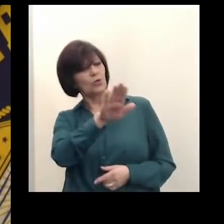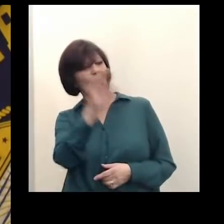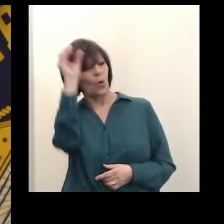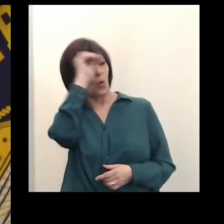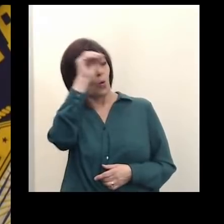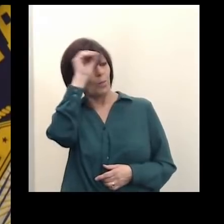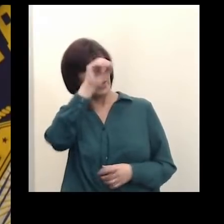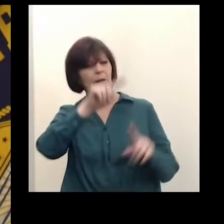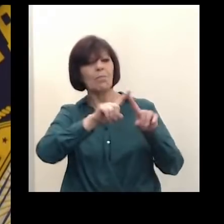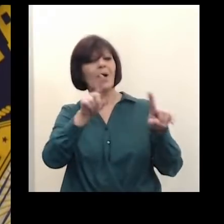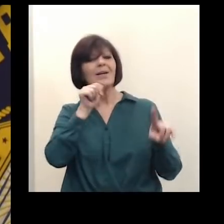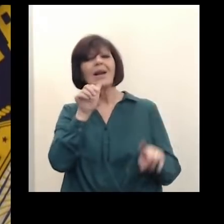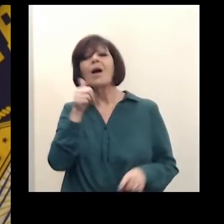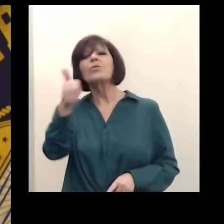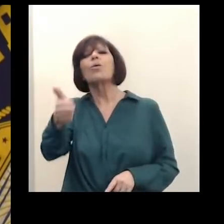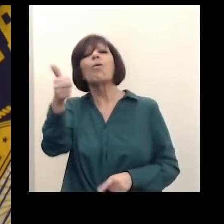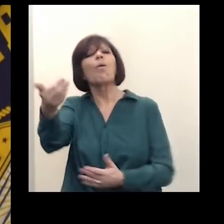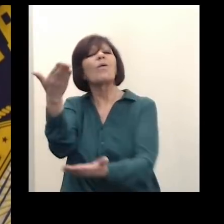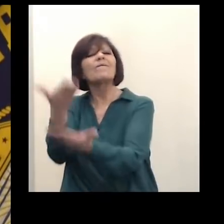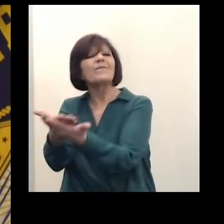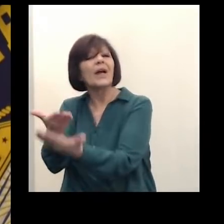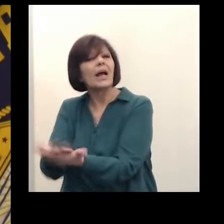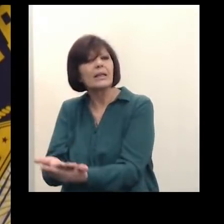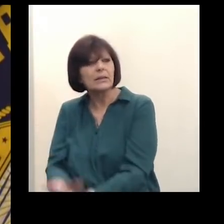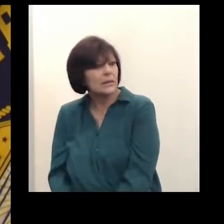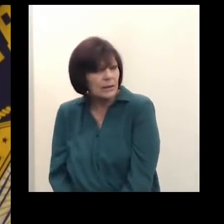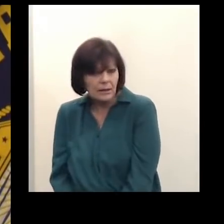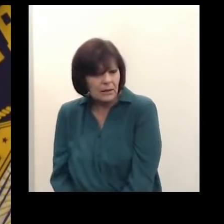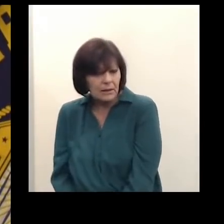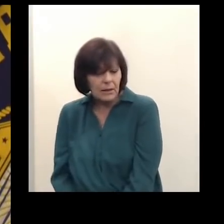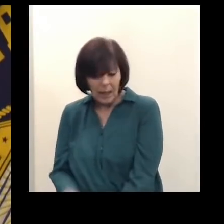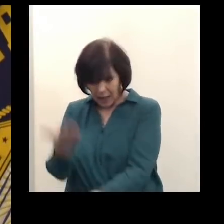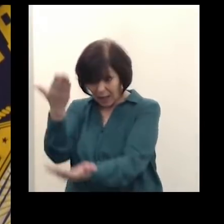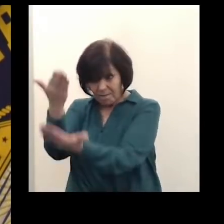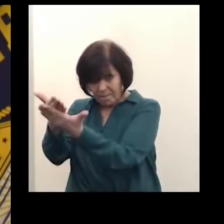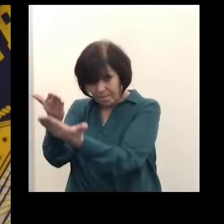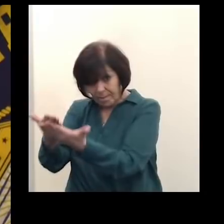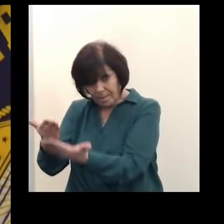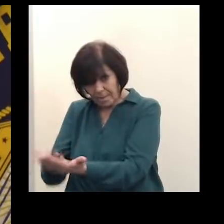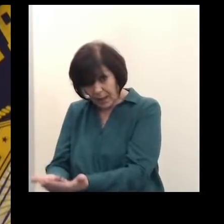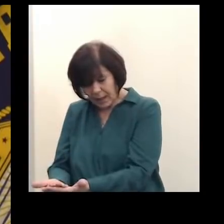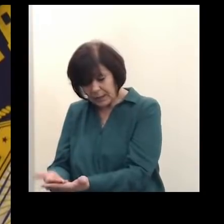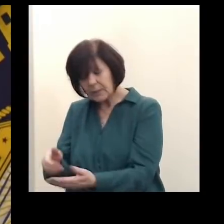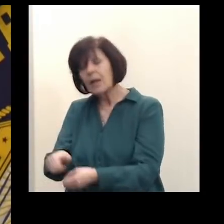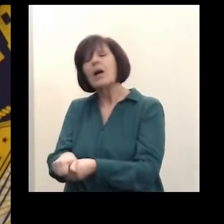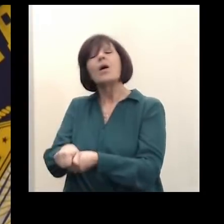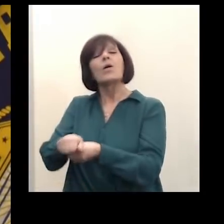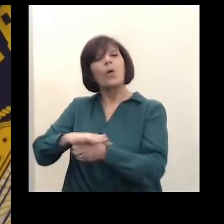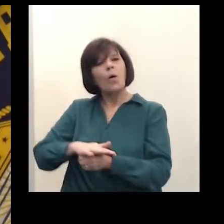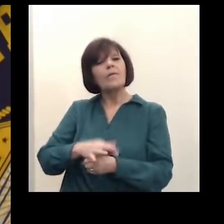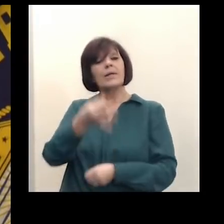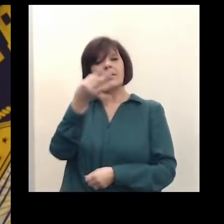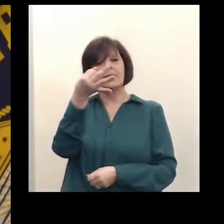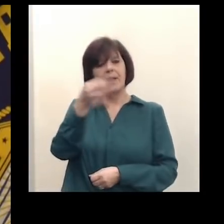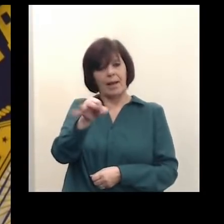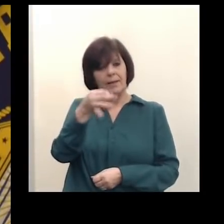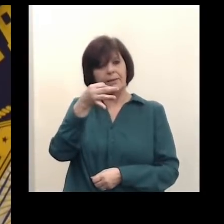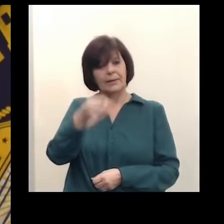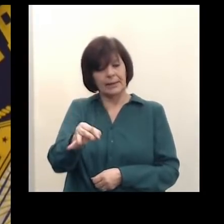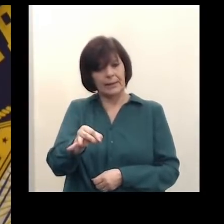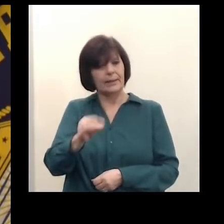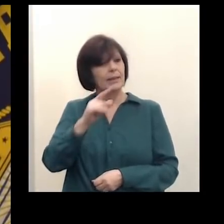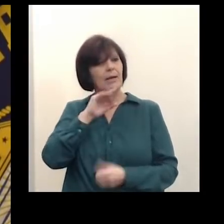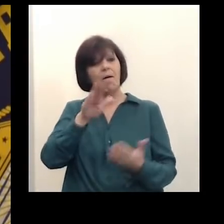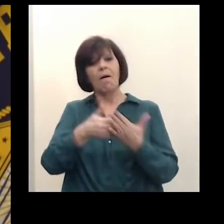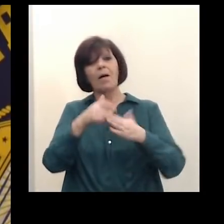facts. And the facts are such that COVID-19 cases in Erie County are at an all-time